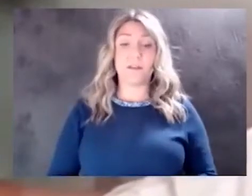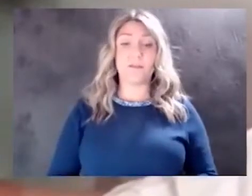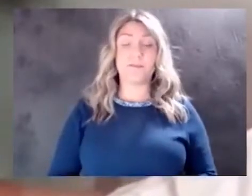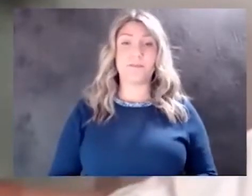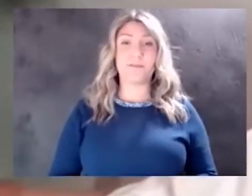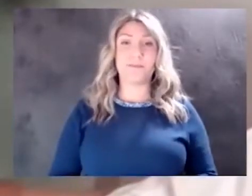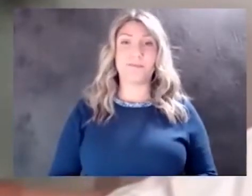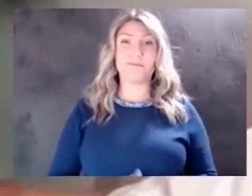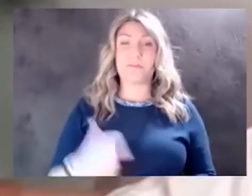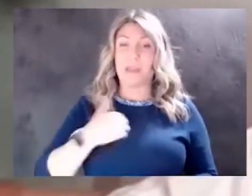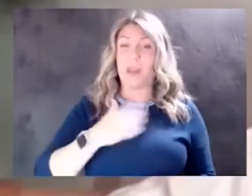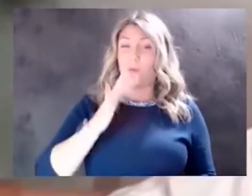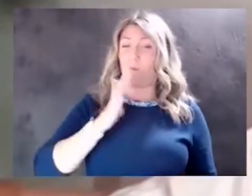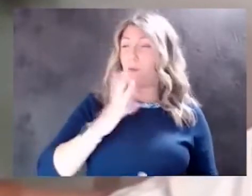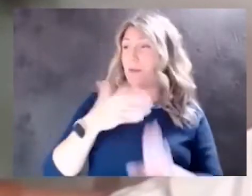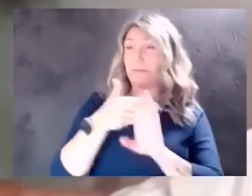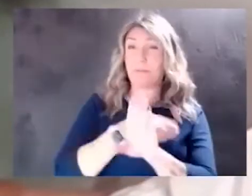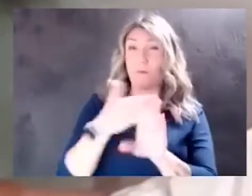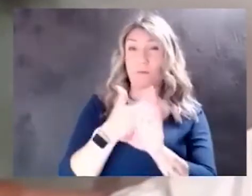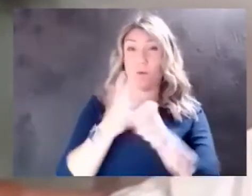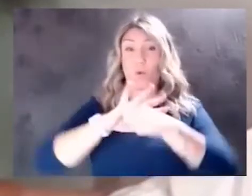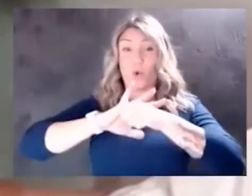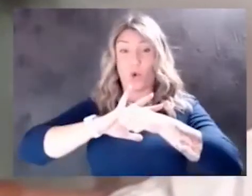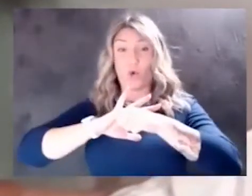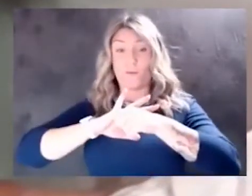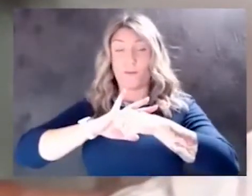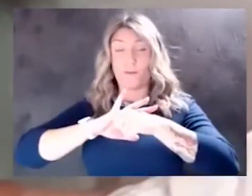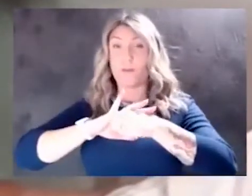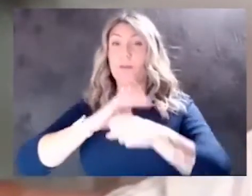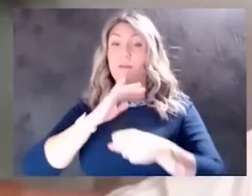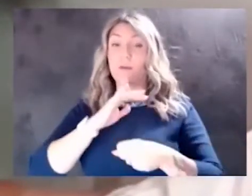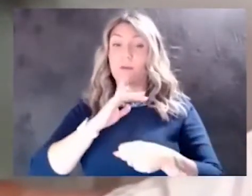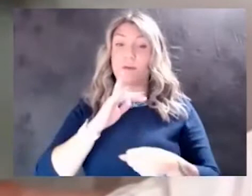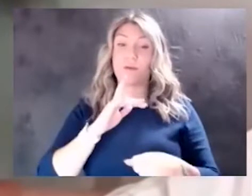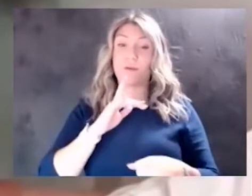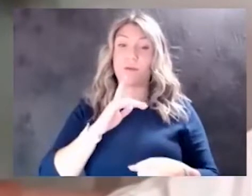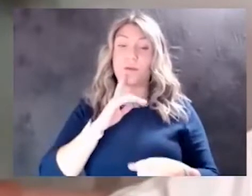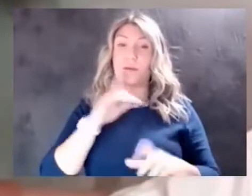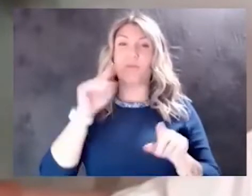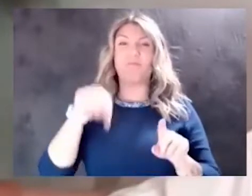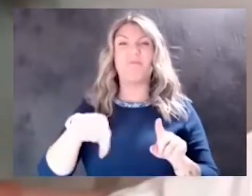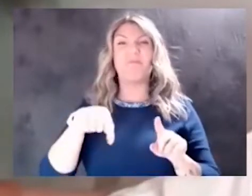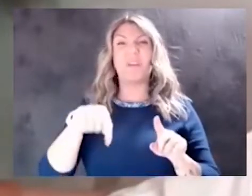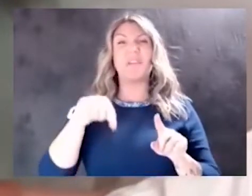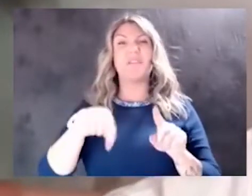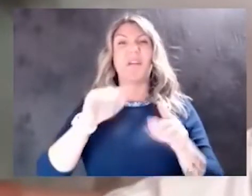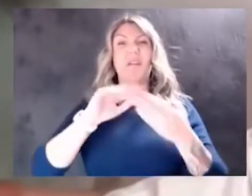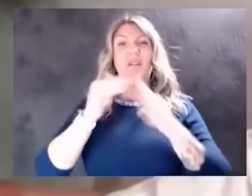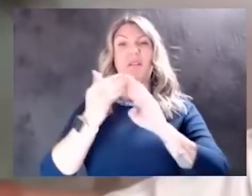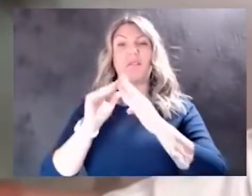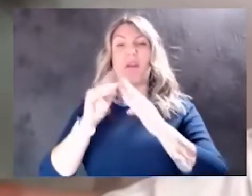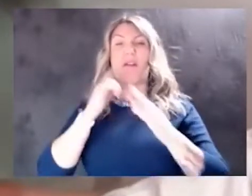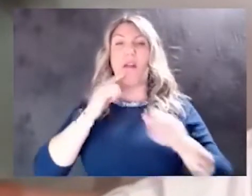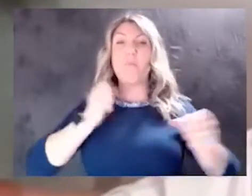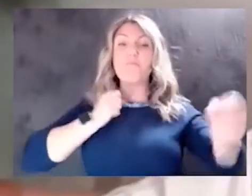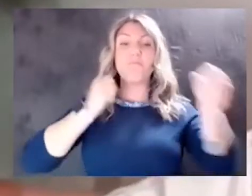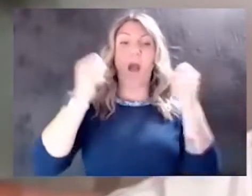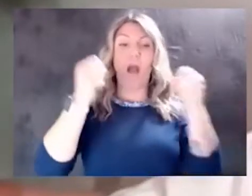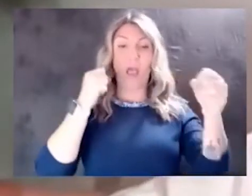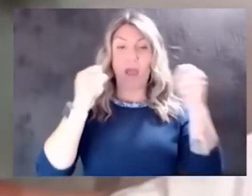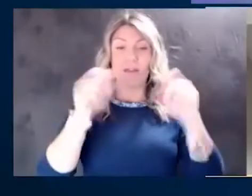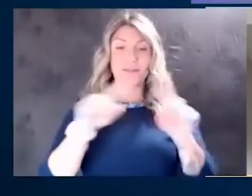I was before COVID. I went in downtown Kansas City. I boxed, but I no longer do